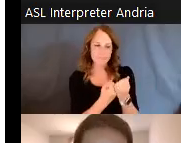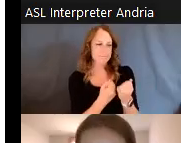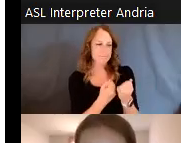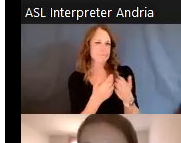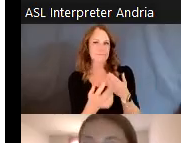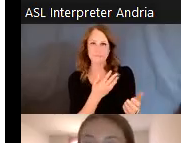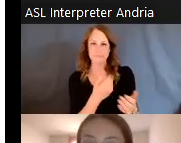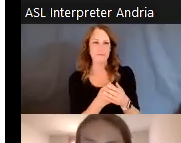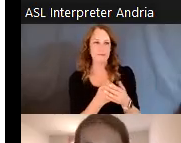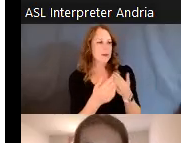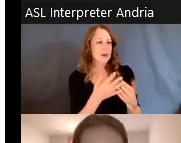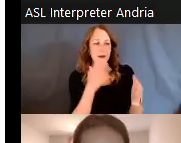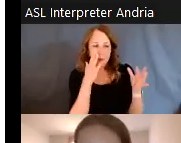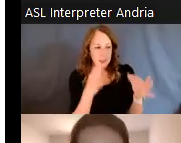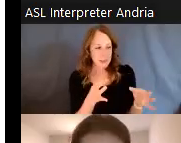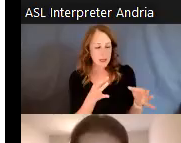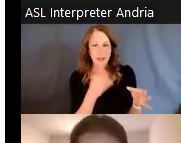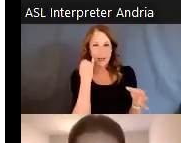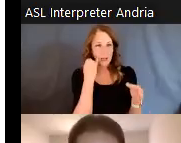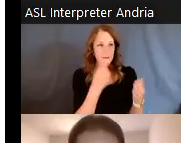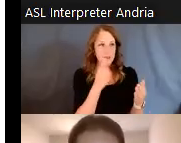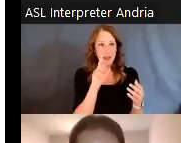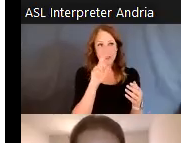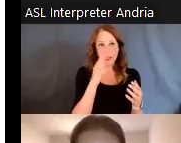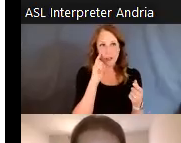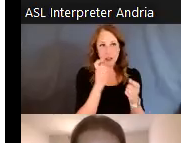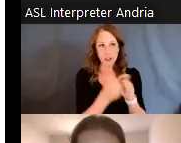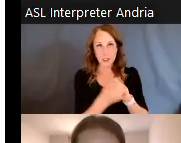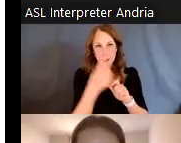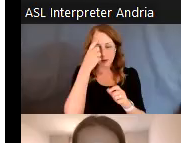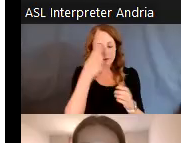they decide, whether they change their mind.